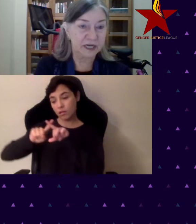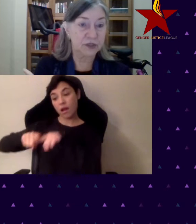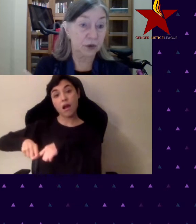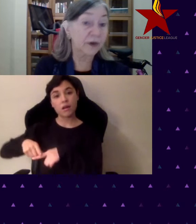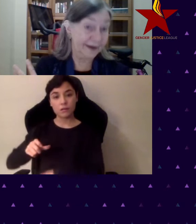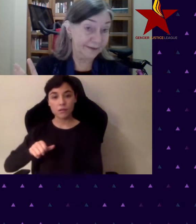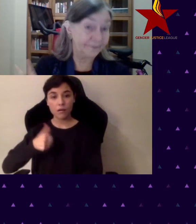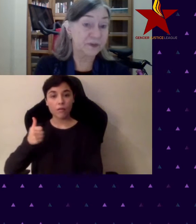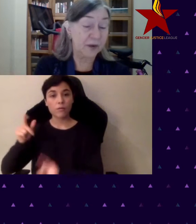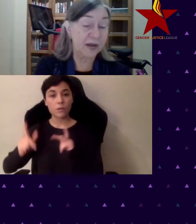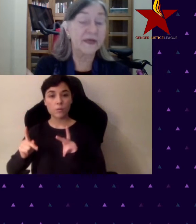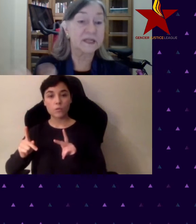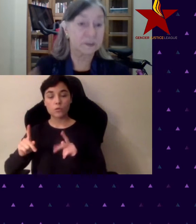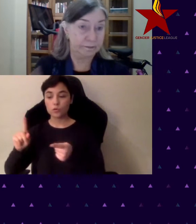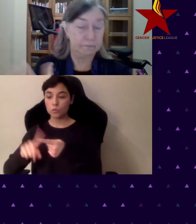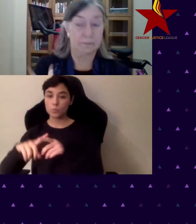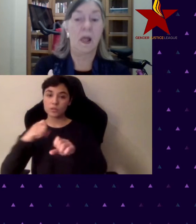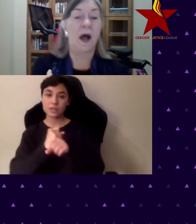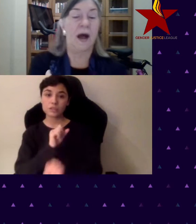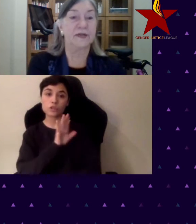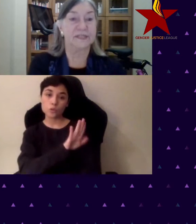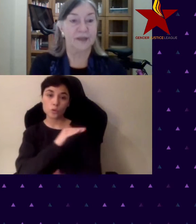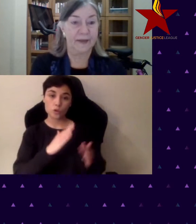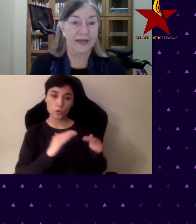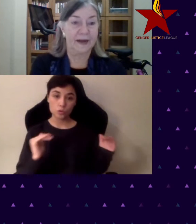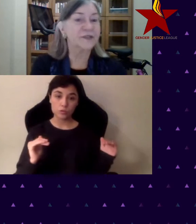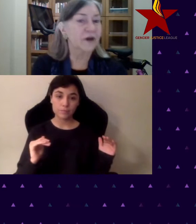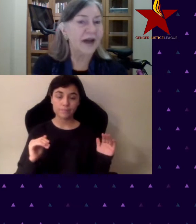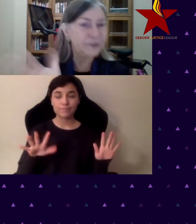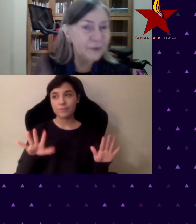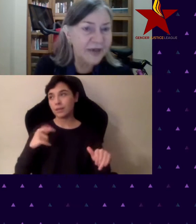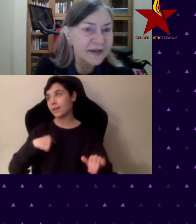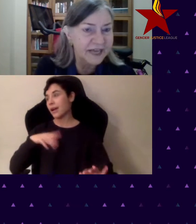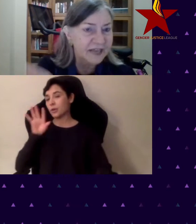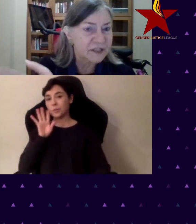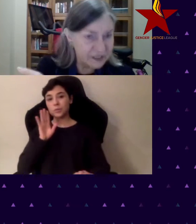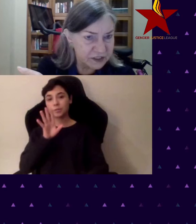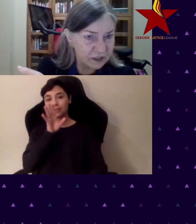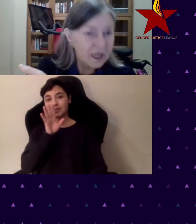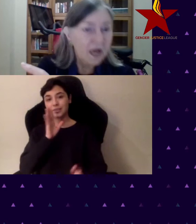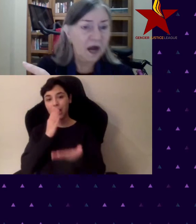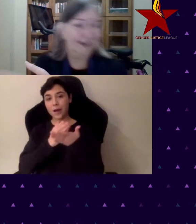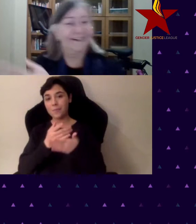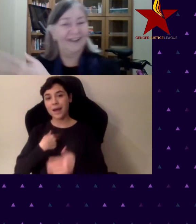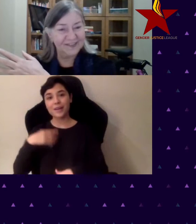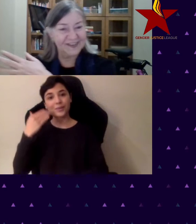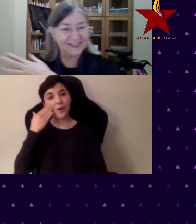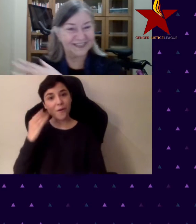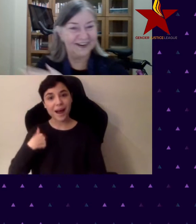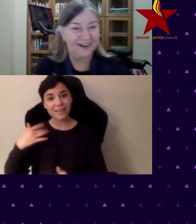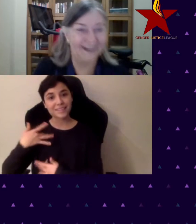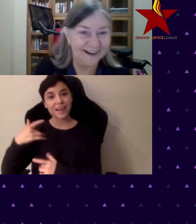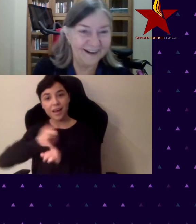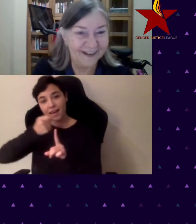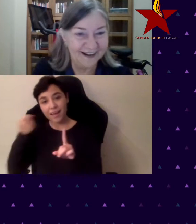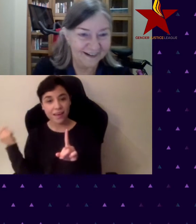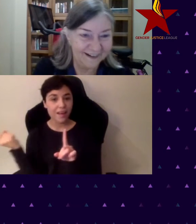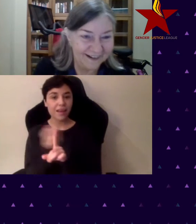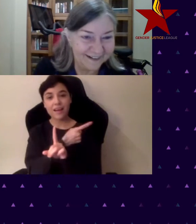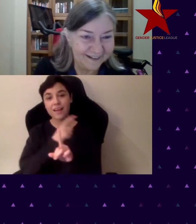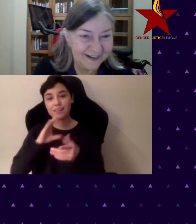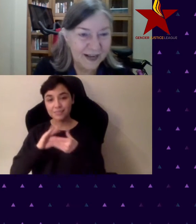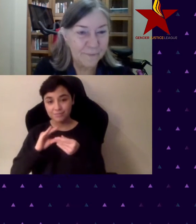to protect your kid. So anyway, I'm going to stop again. I'm sorry, I do get tangential. It's okay. It's okay. But that, You I know mean, what I